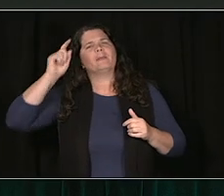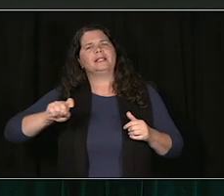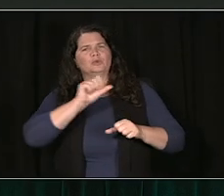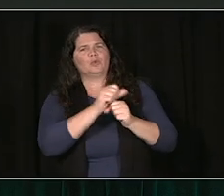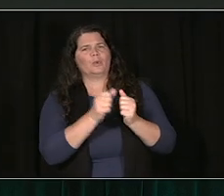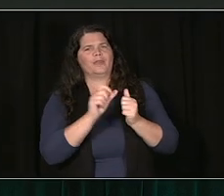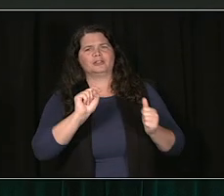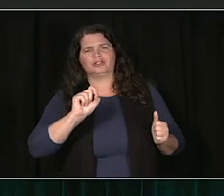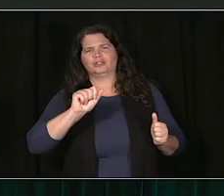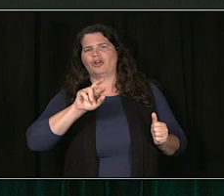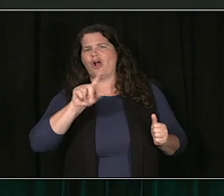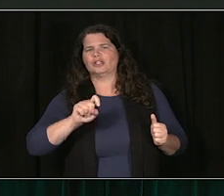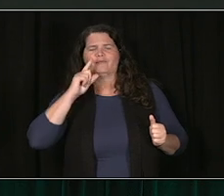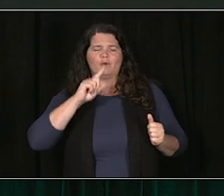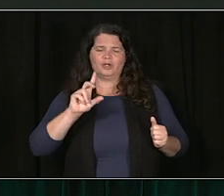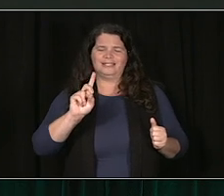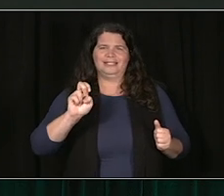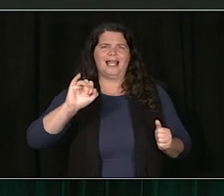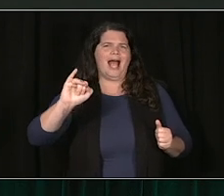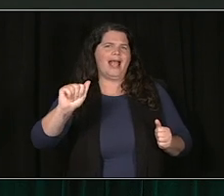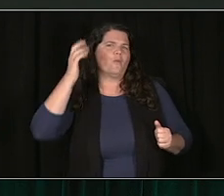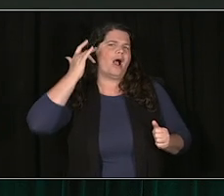on DEIA initiatives?